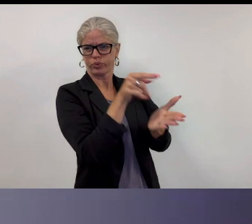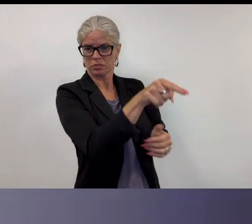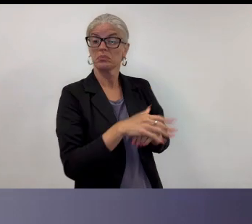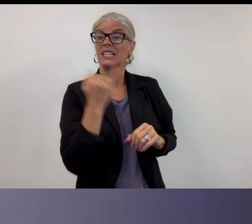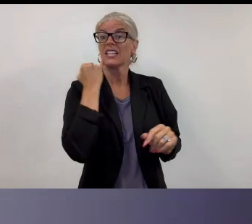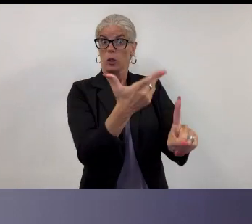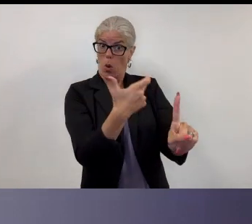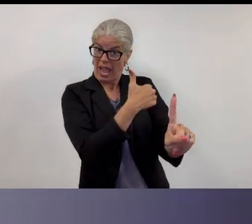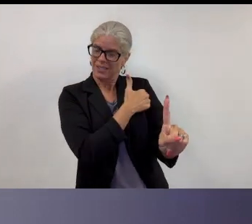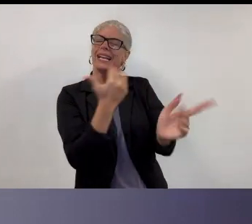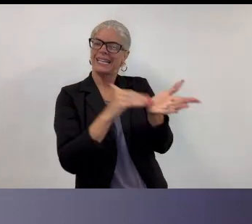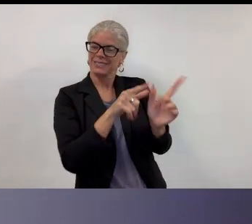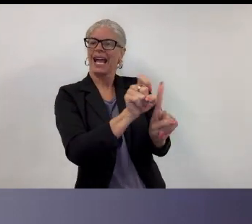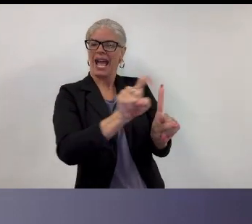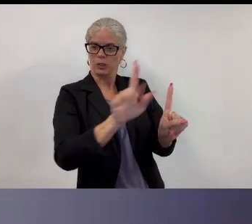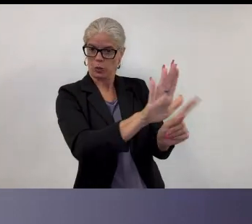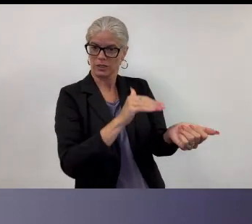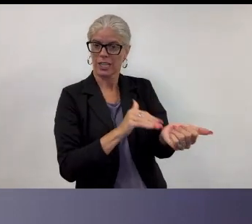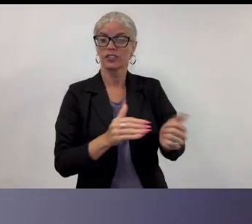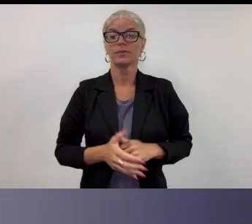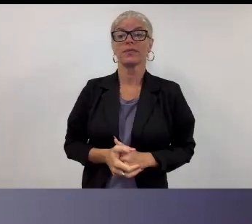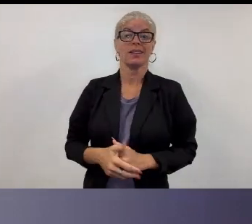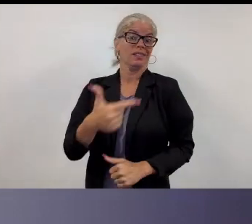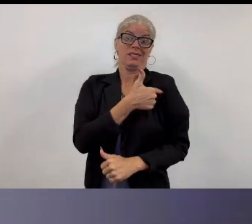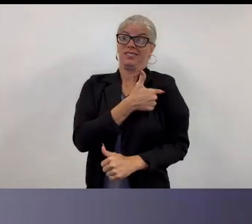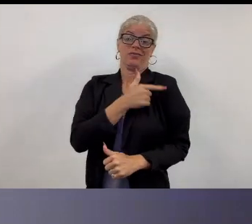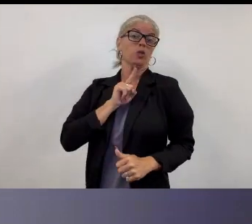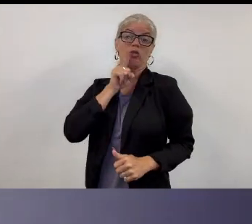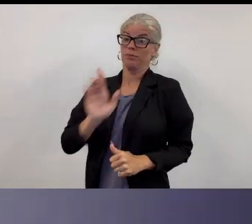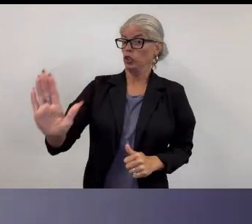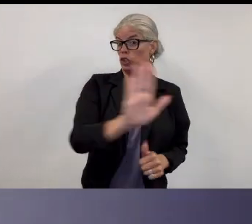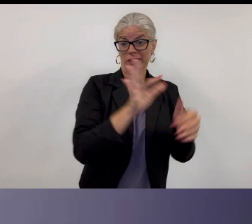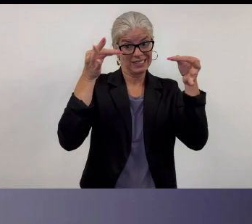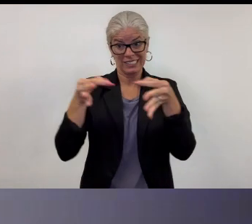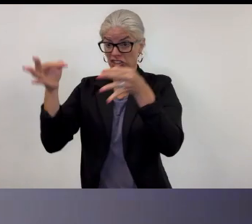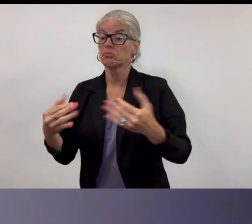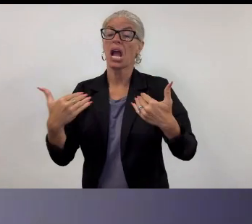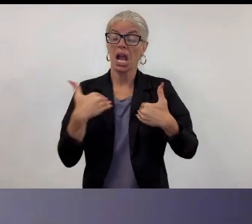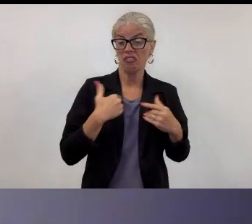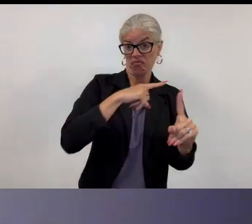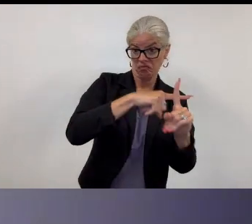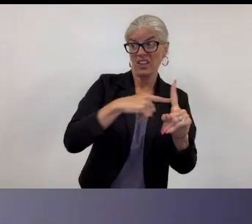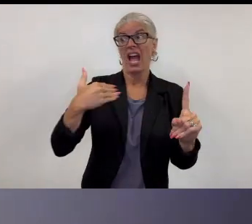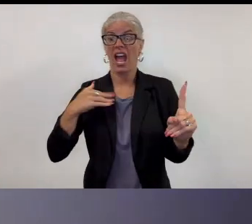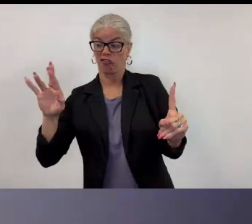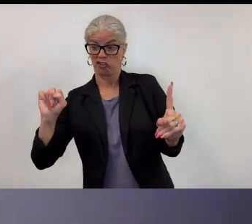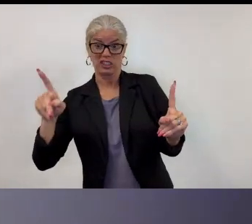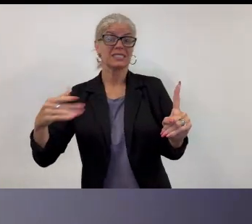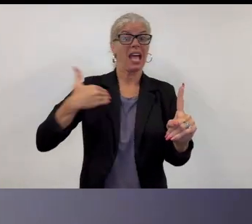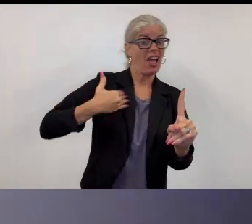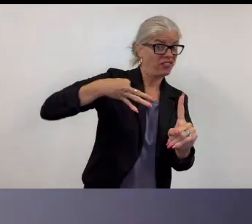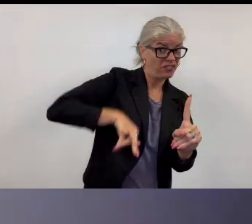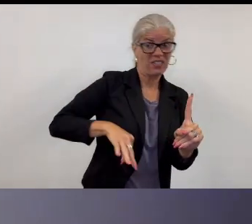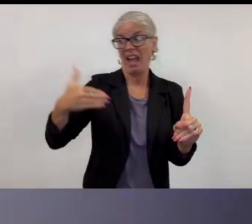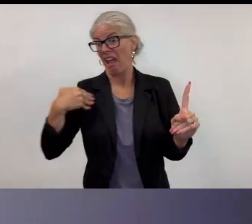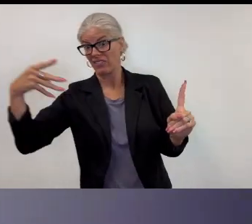know, those are all personal choices, but know the risk and the benefit. So the risk of getting COVID are pretty severe if you